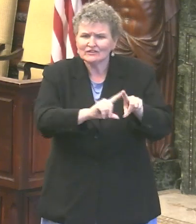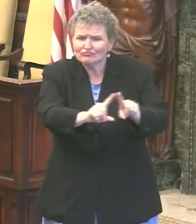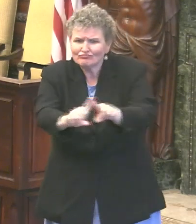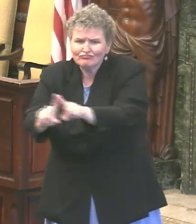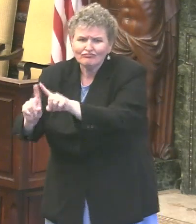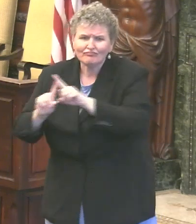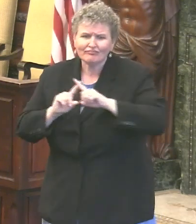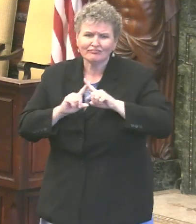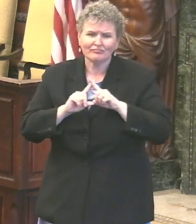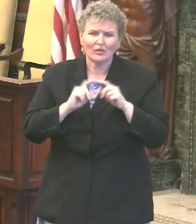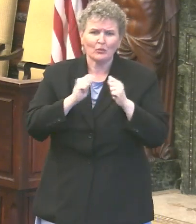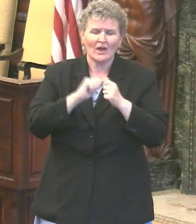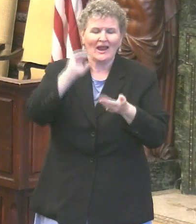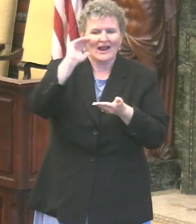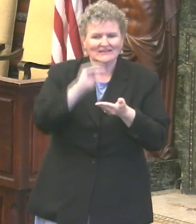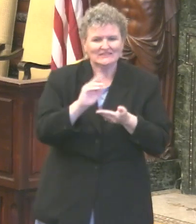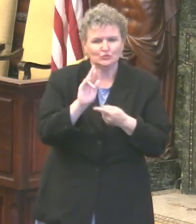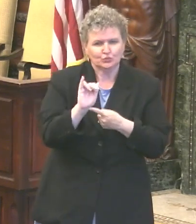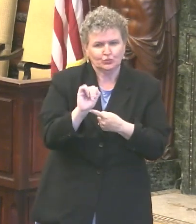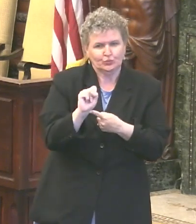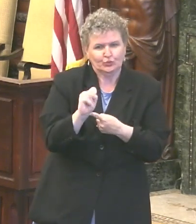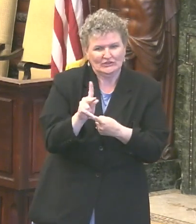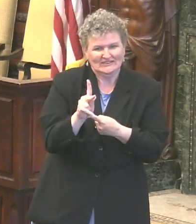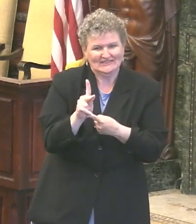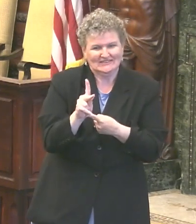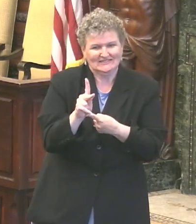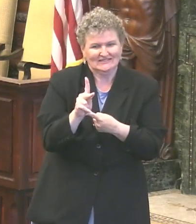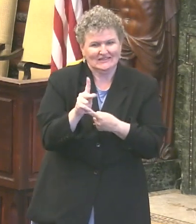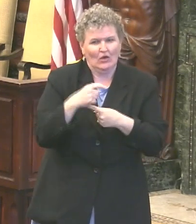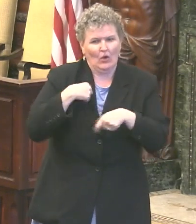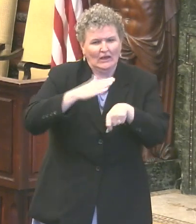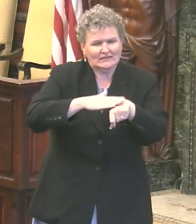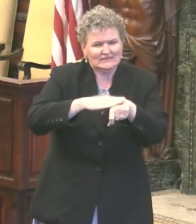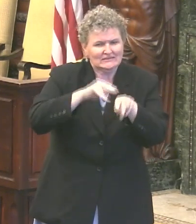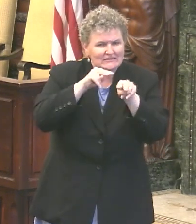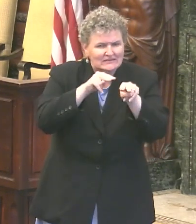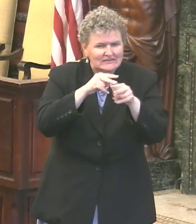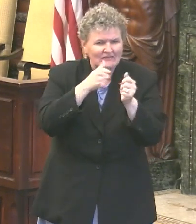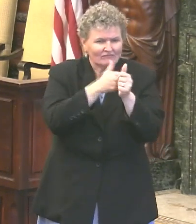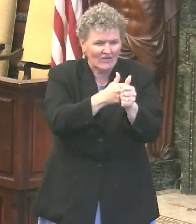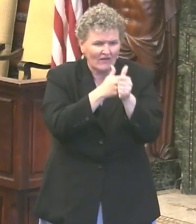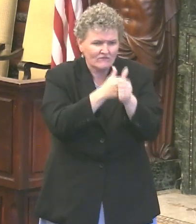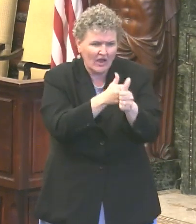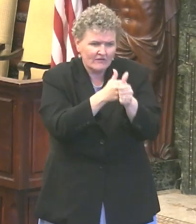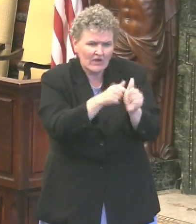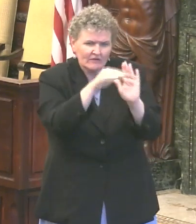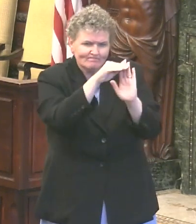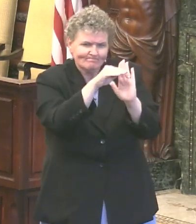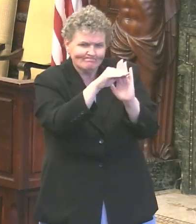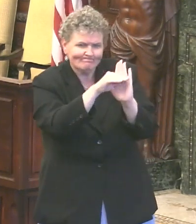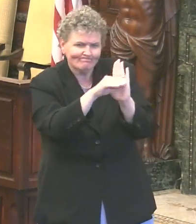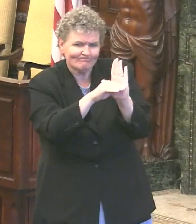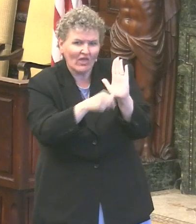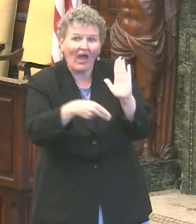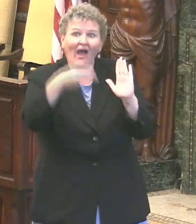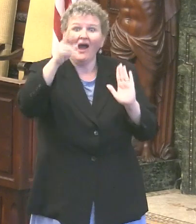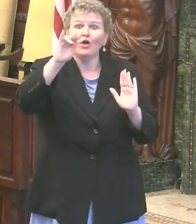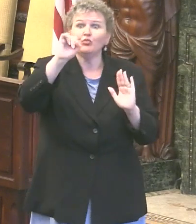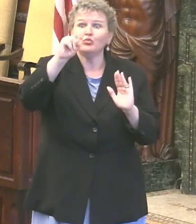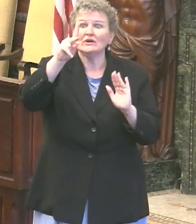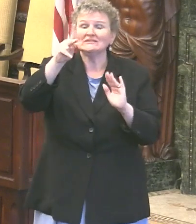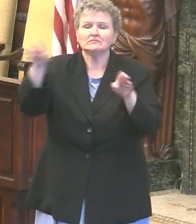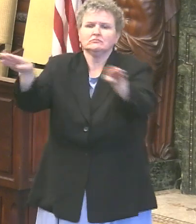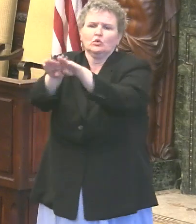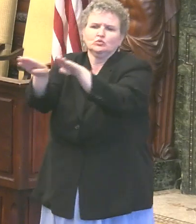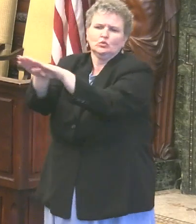putting in place as many safety precautions as possible. And then we prohibit high risk activities that really can't be made safe. So for example,